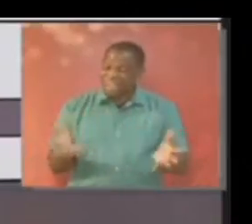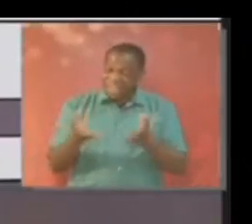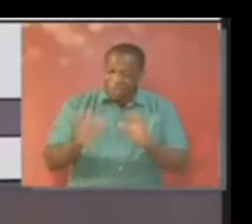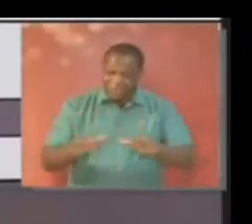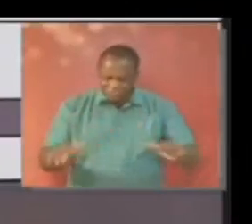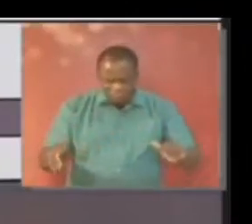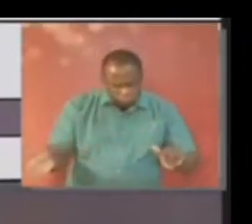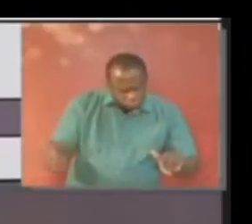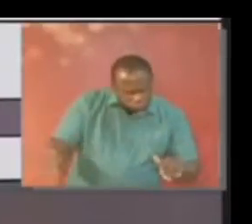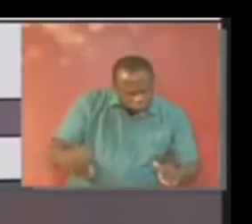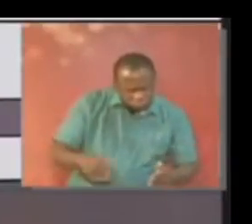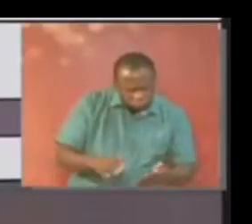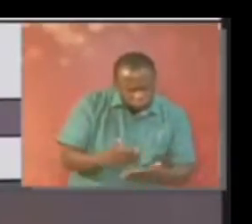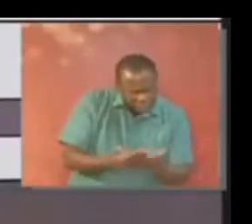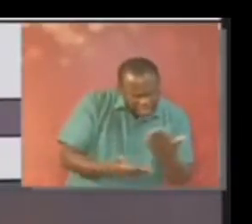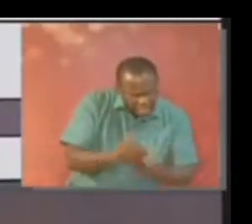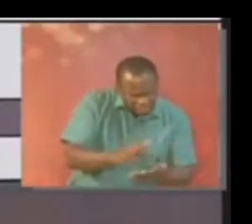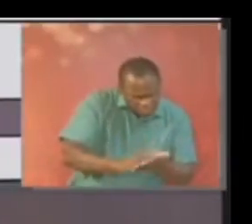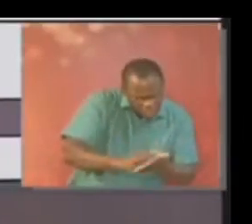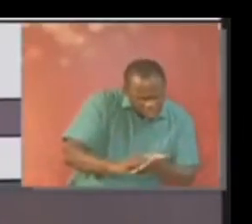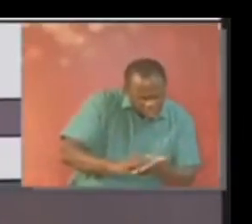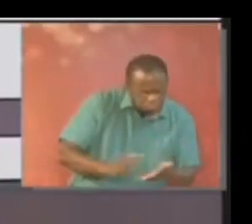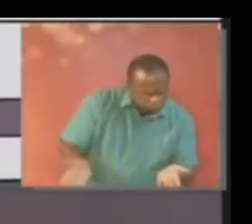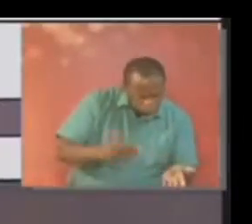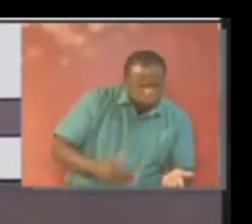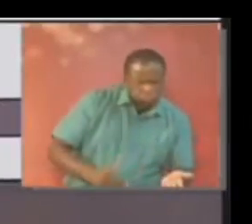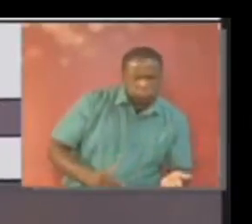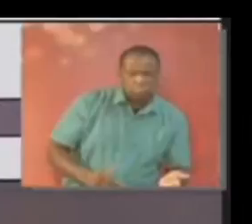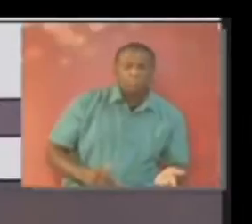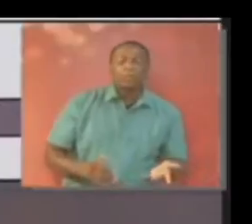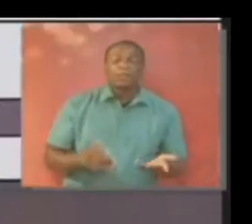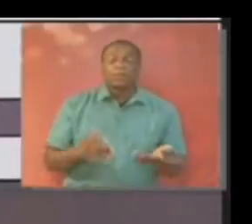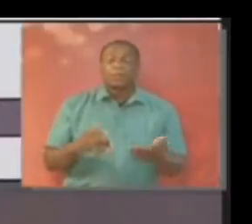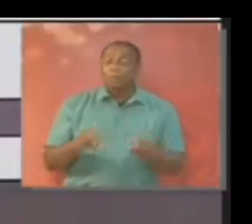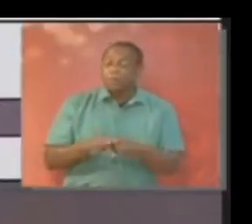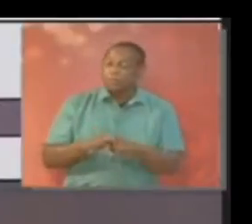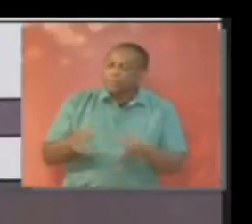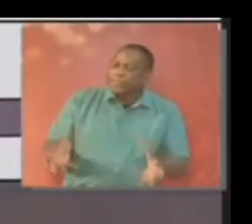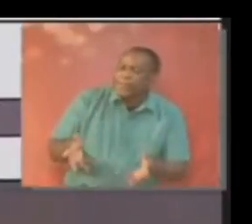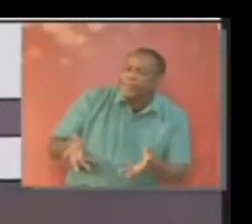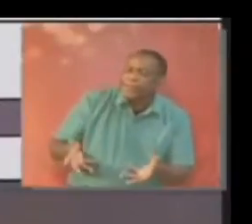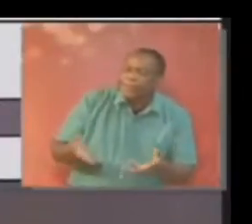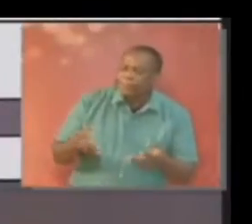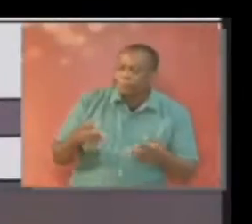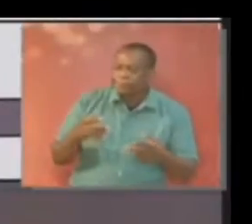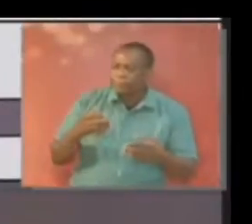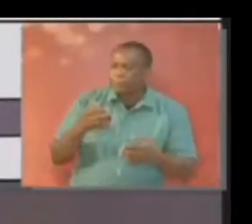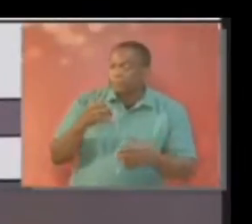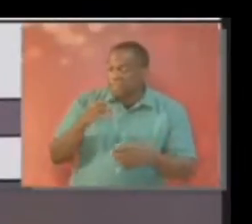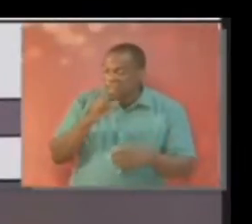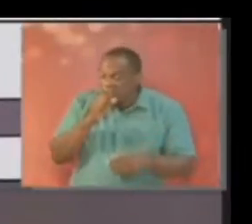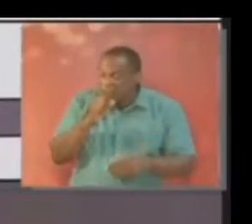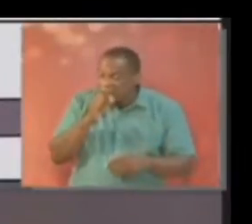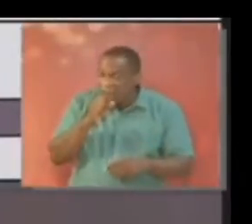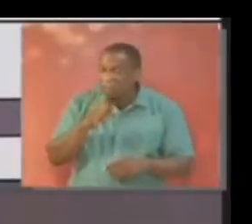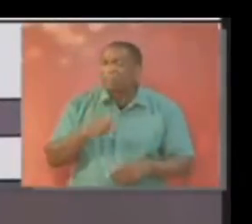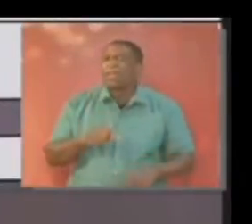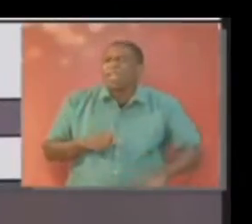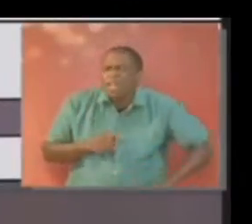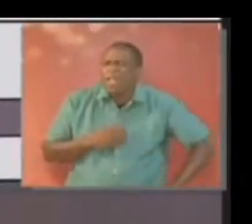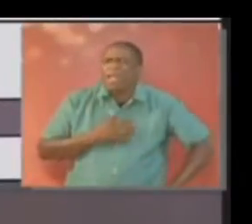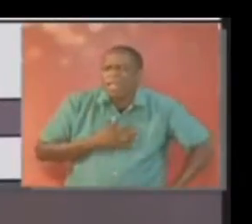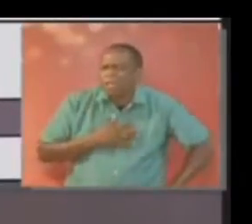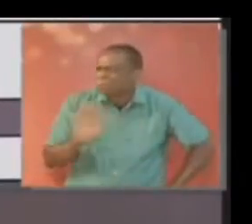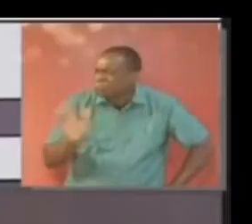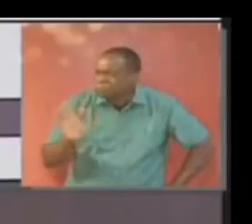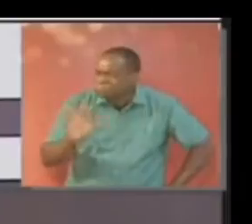We need to practice cough and sneeze etiquette, covering our nose and mouth with tissue when sneezing and coughing, throwing the tissue in the garbage, washing